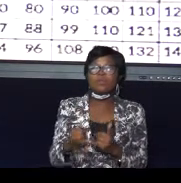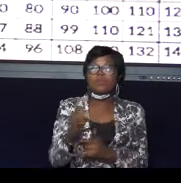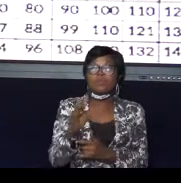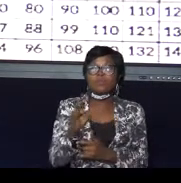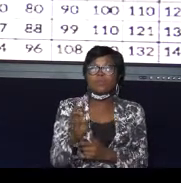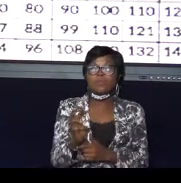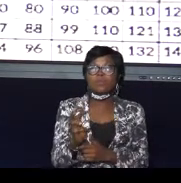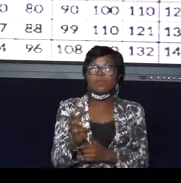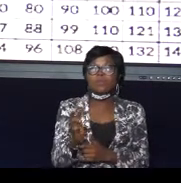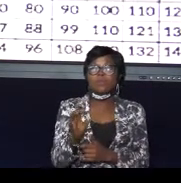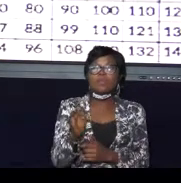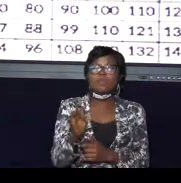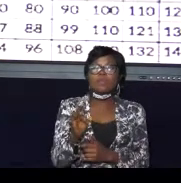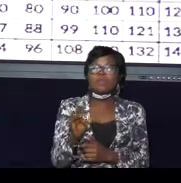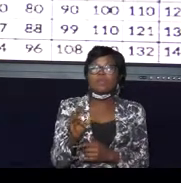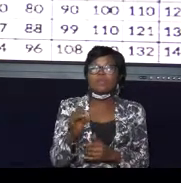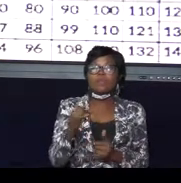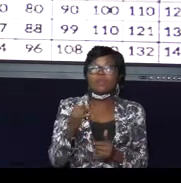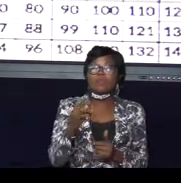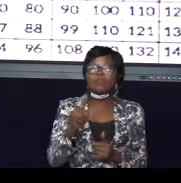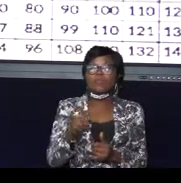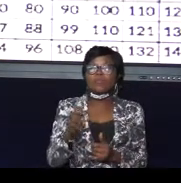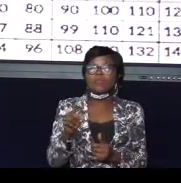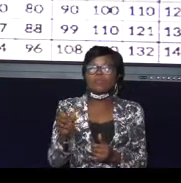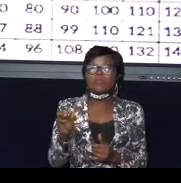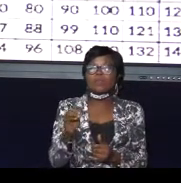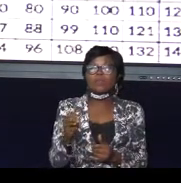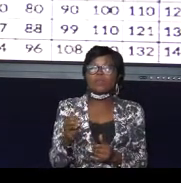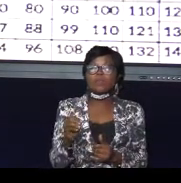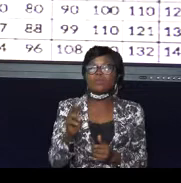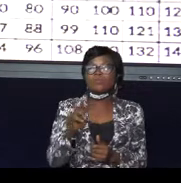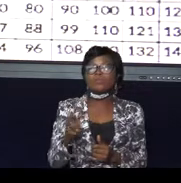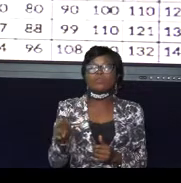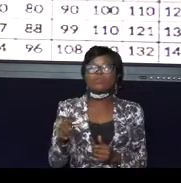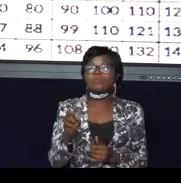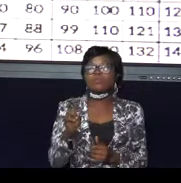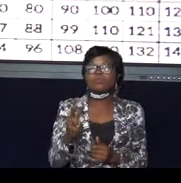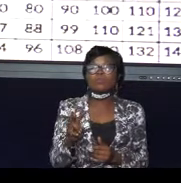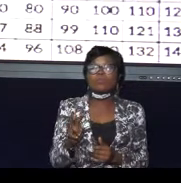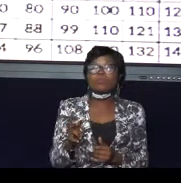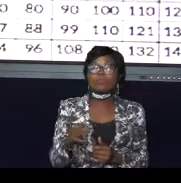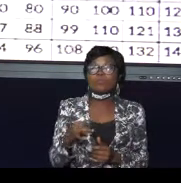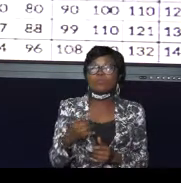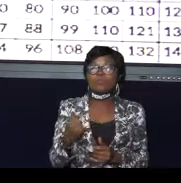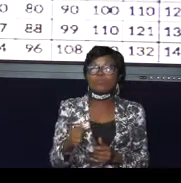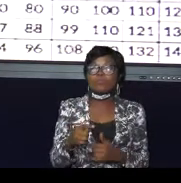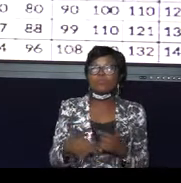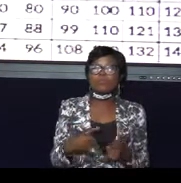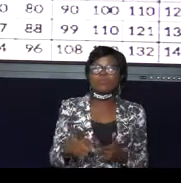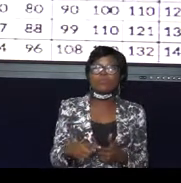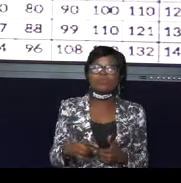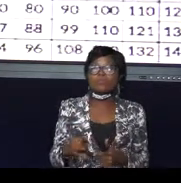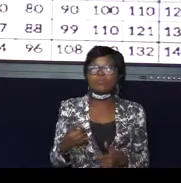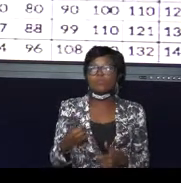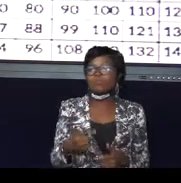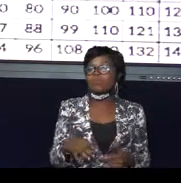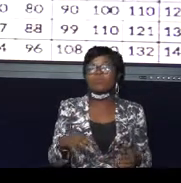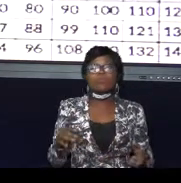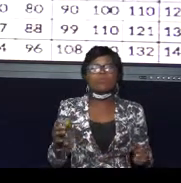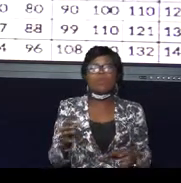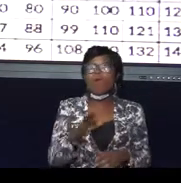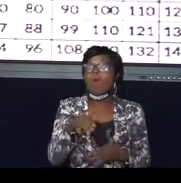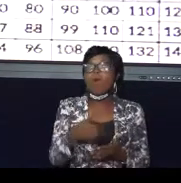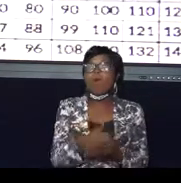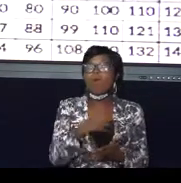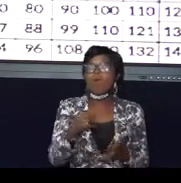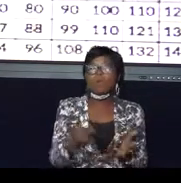which ends with 4. 16, which ends with 6. 18, which ends with 8. 20, which ends with 0. then 22 which ends with 2, and then you go 4 6 8 0, 2 4